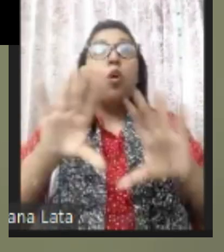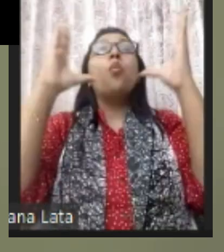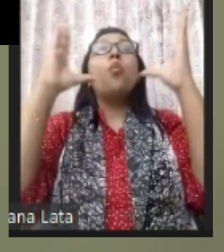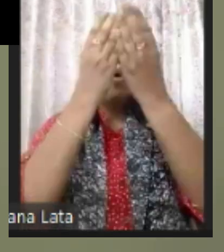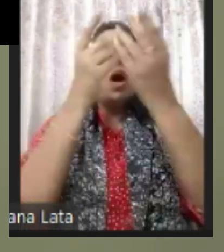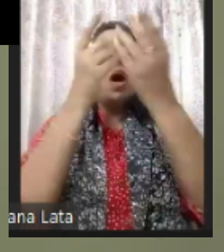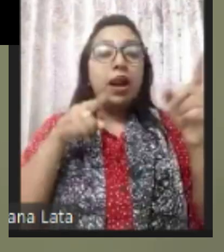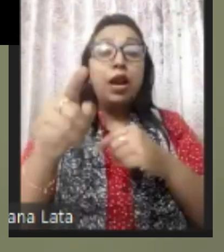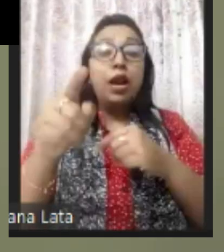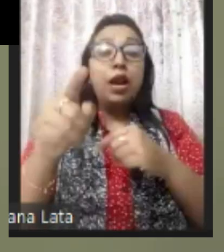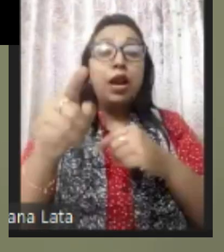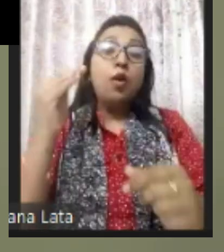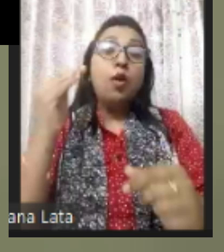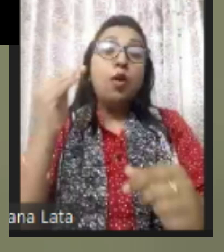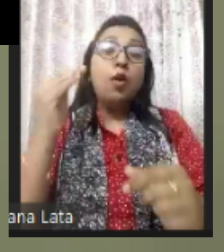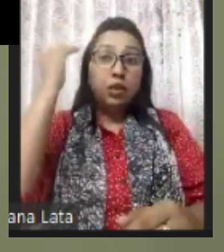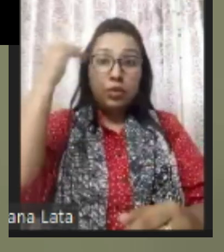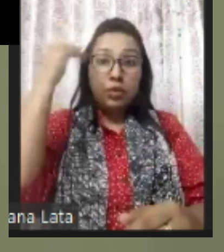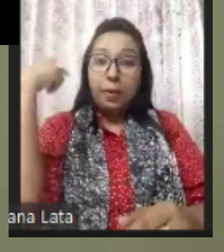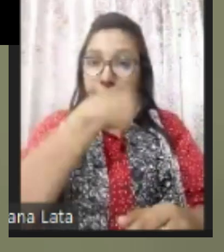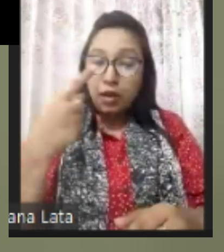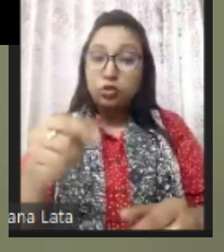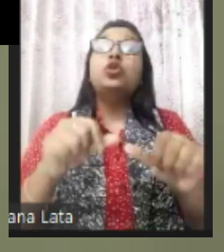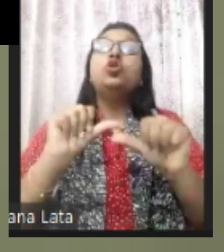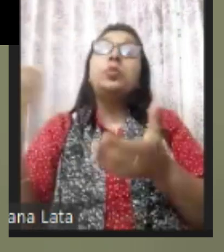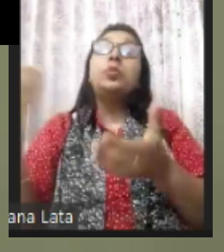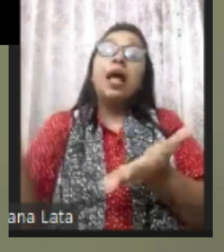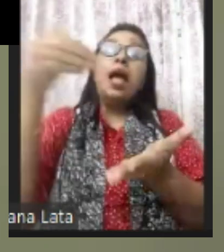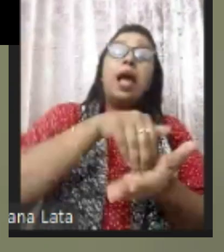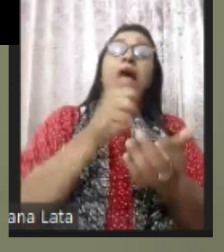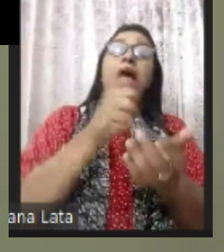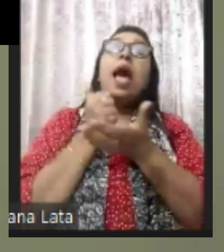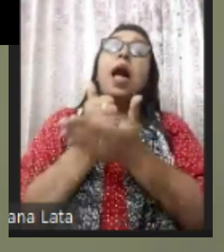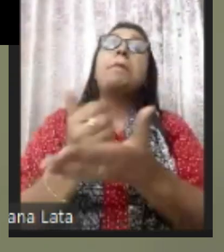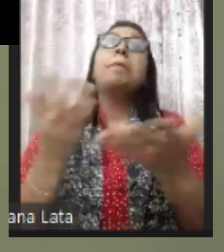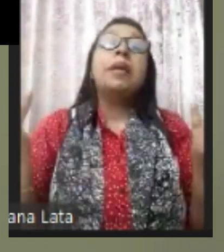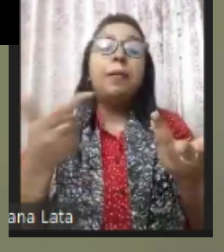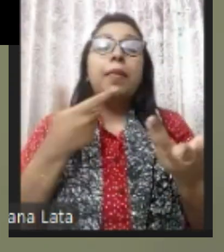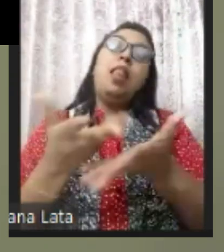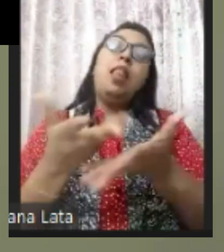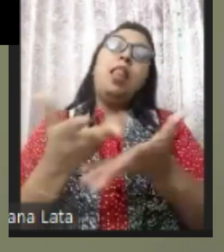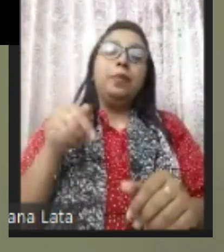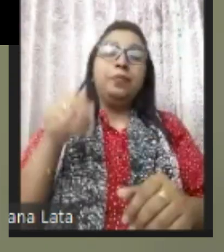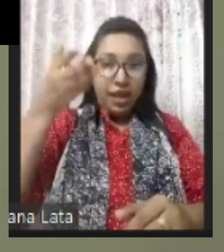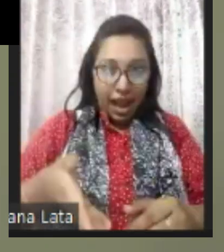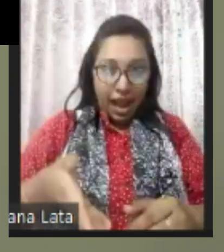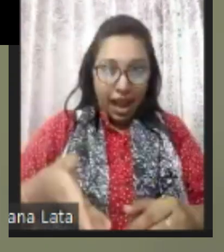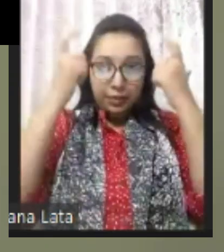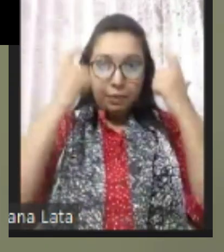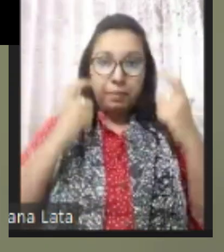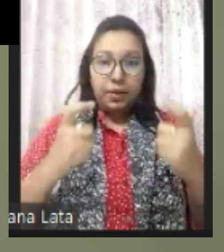accessibility for ensuring digital inclusion? Today, our chief guest for this event is Mr. N.M. Ziaul